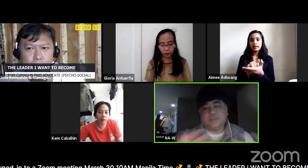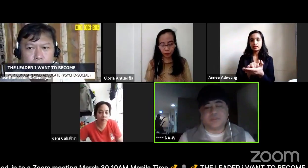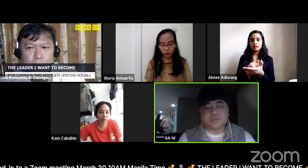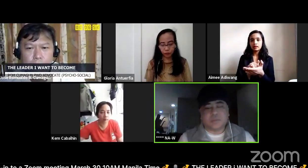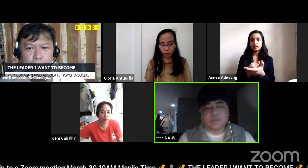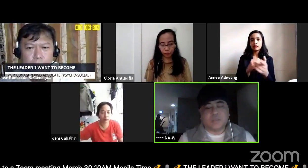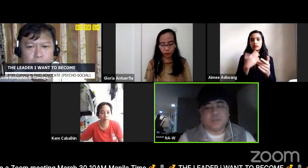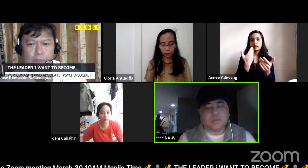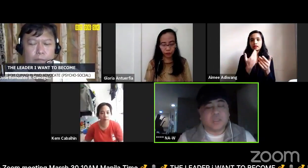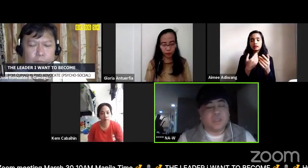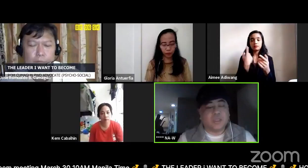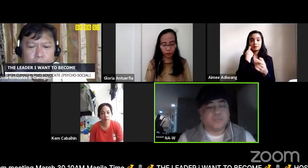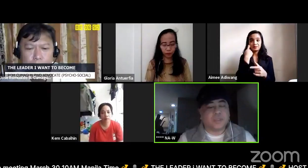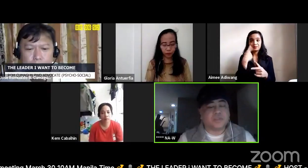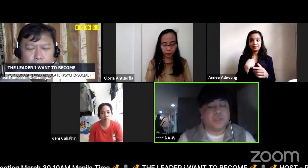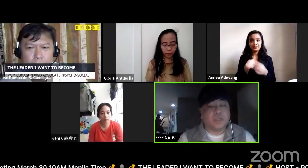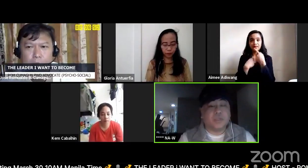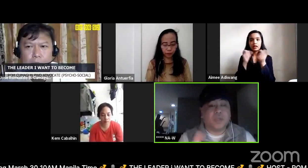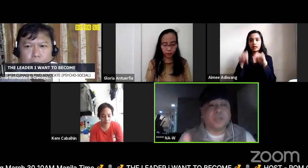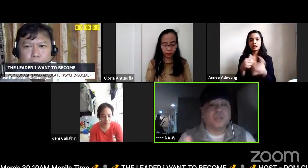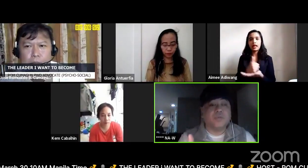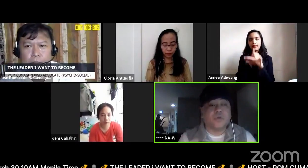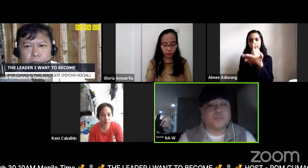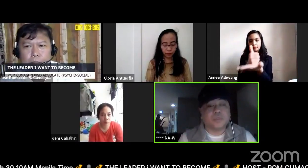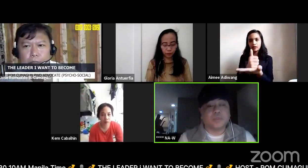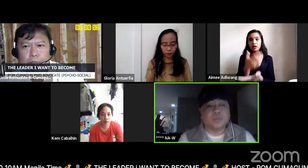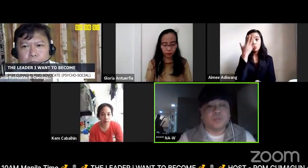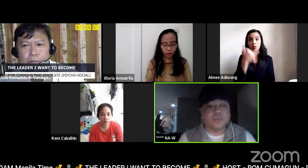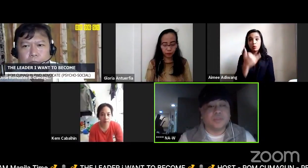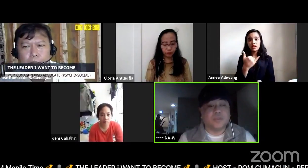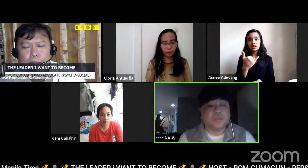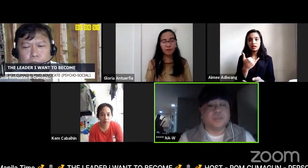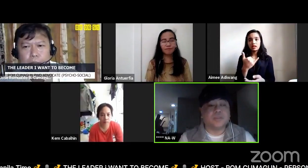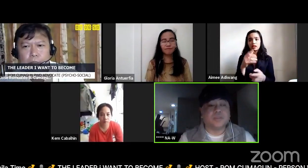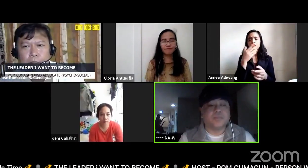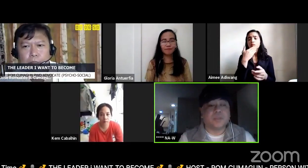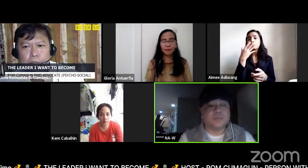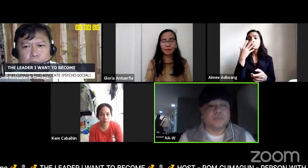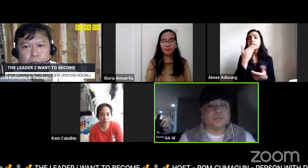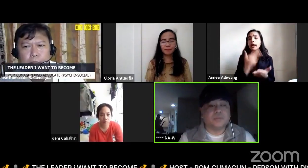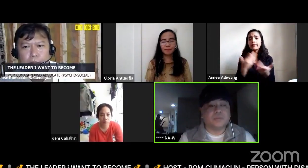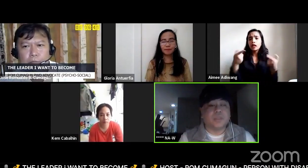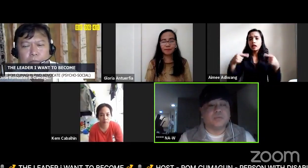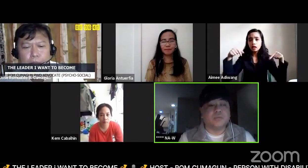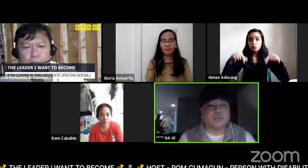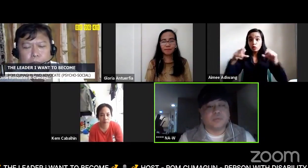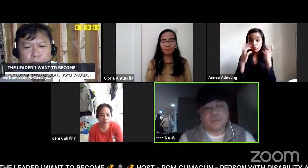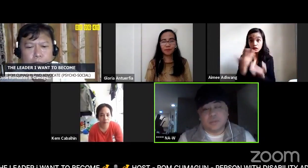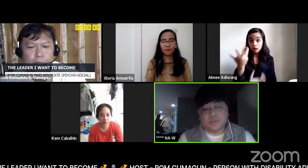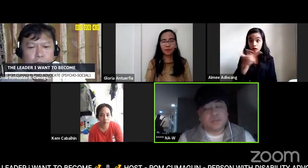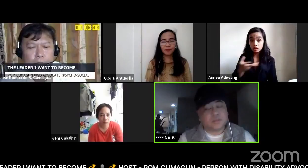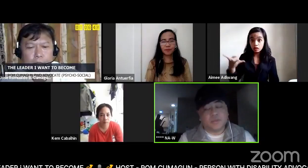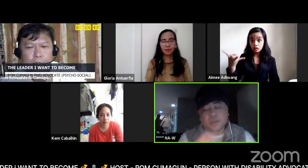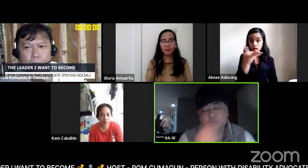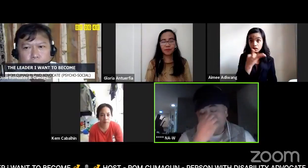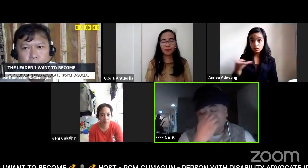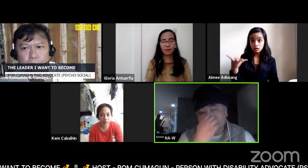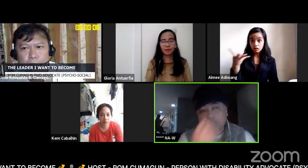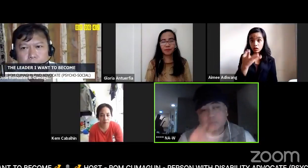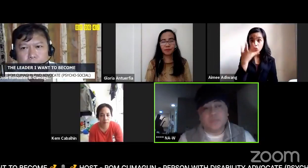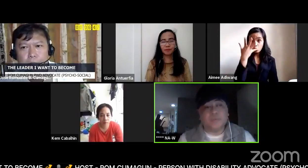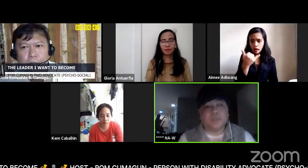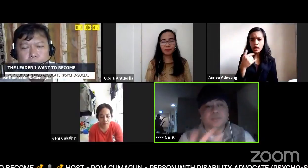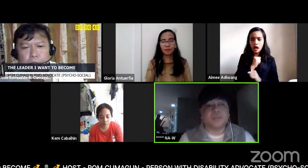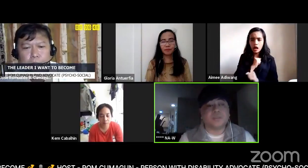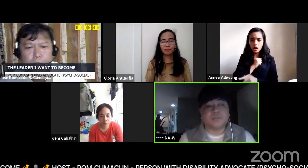Those things can help. That's why maganda yung forum na to it's about leadership. And that's why I